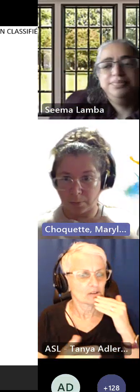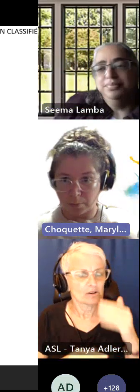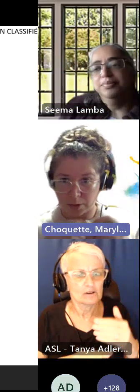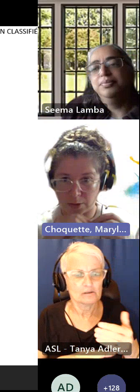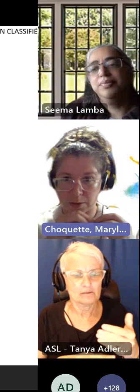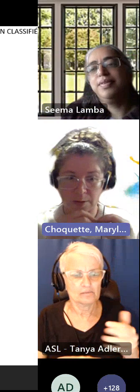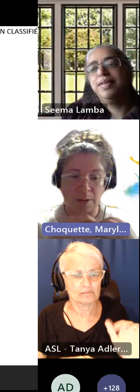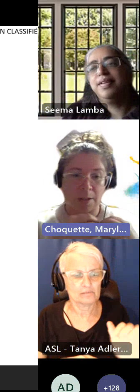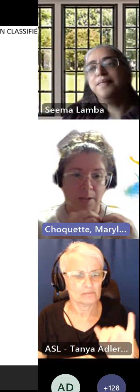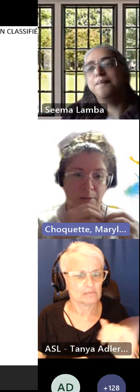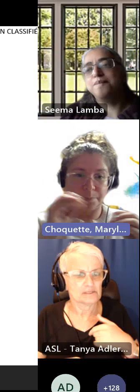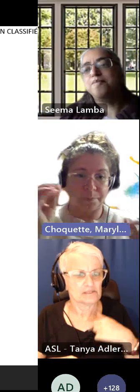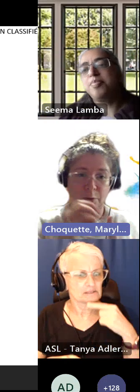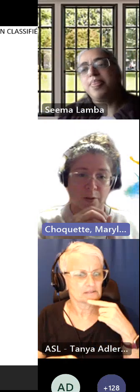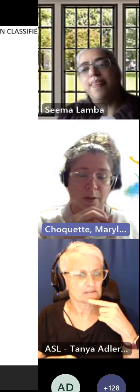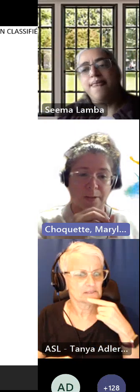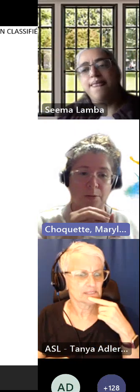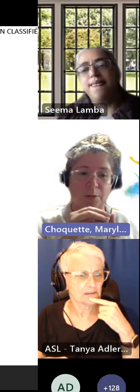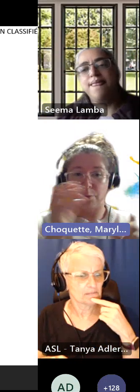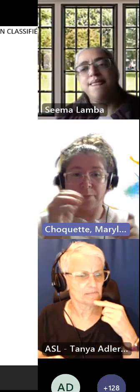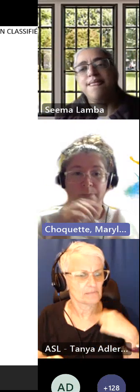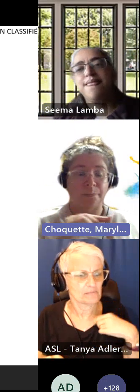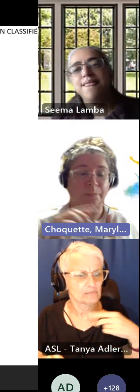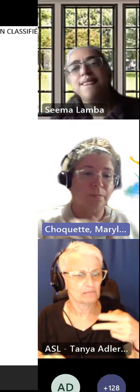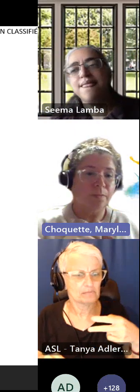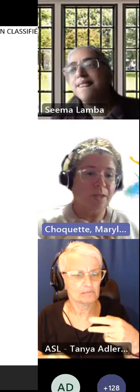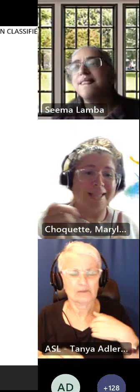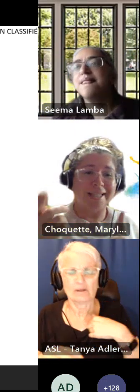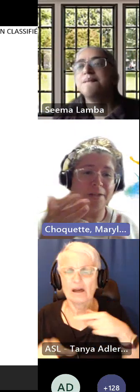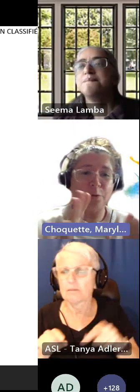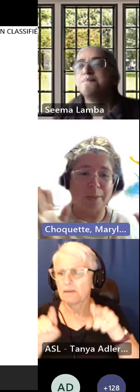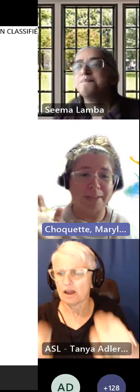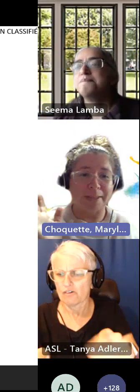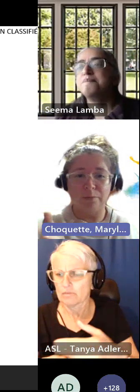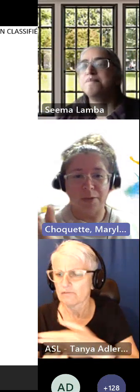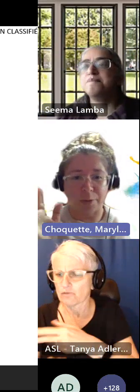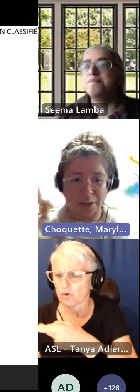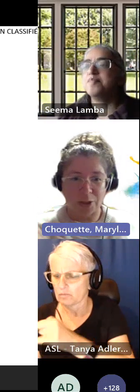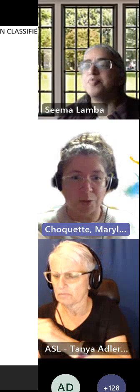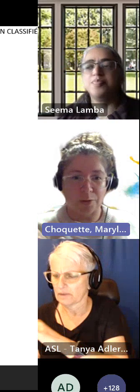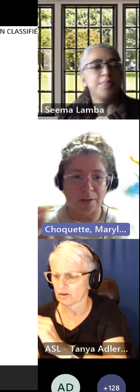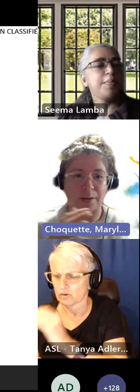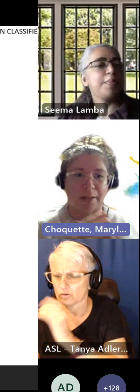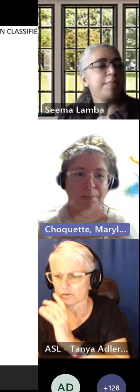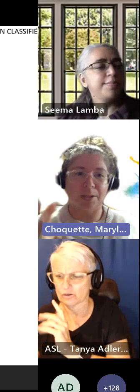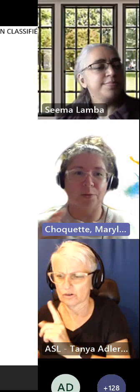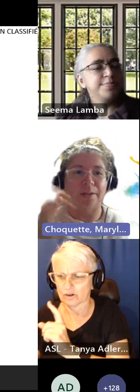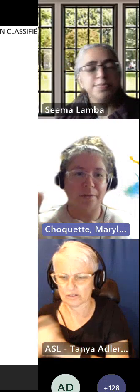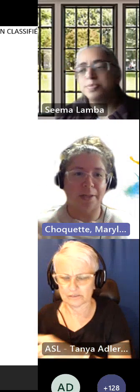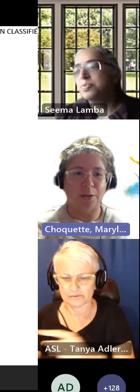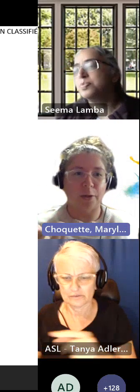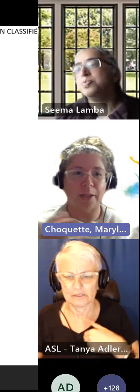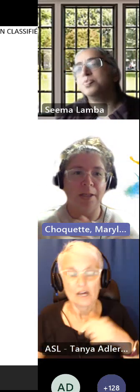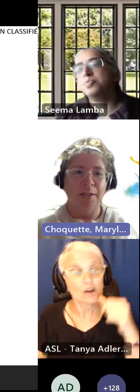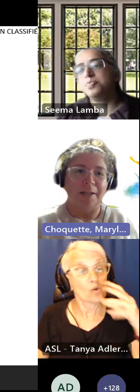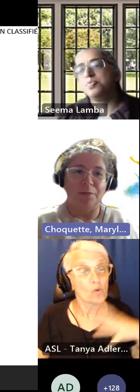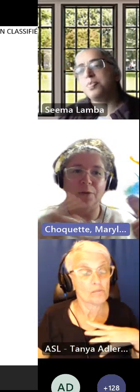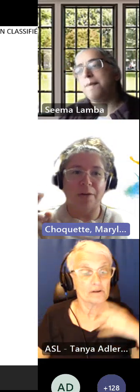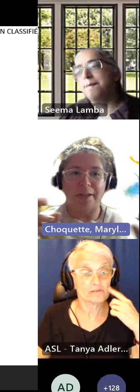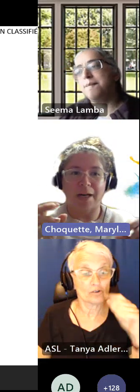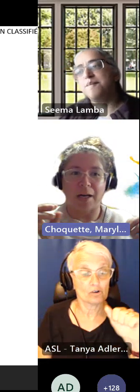Deepika mentions her comment or question. Let's say for women, the traditional administrative